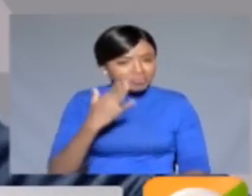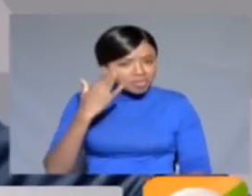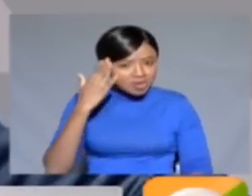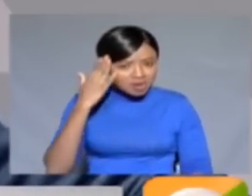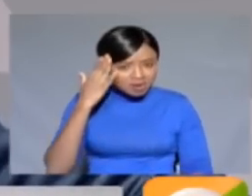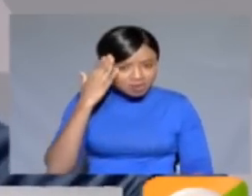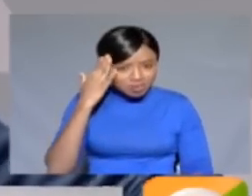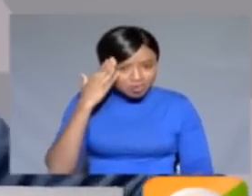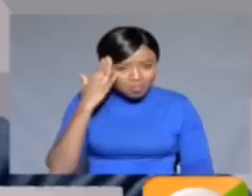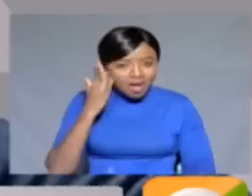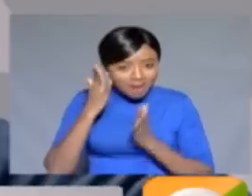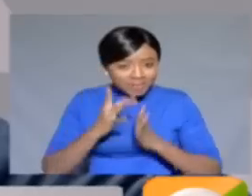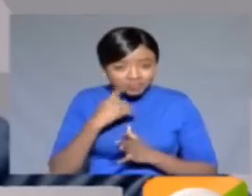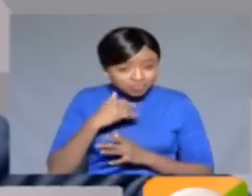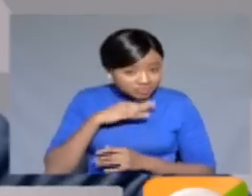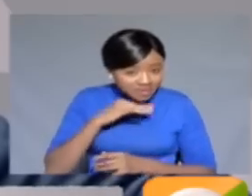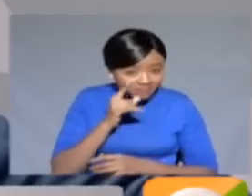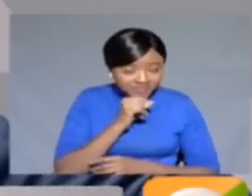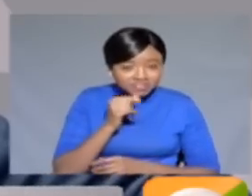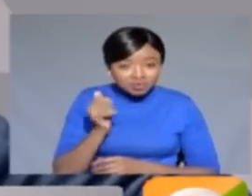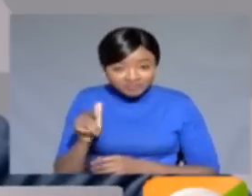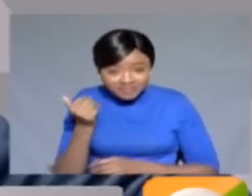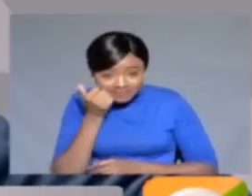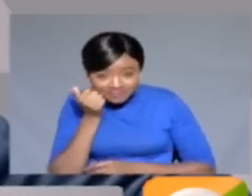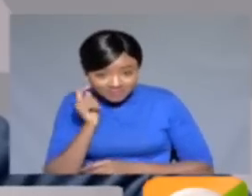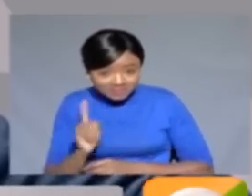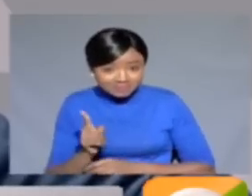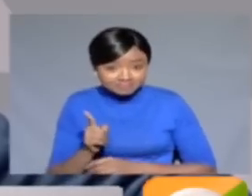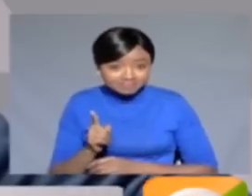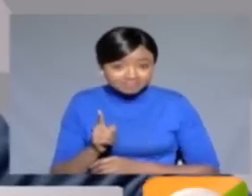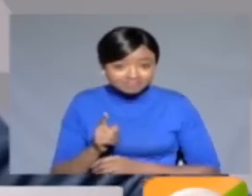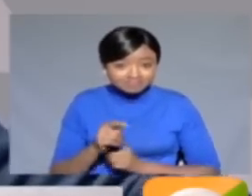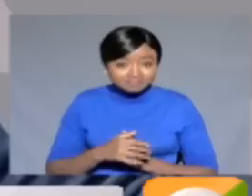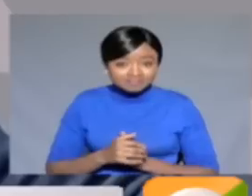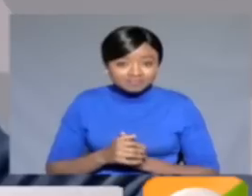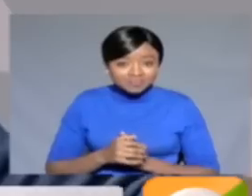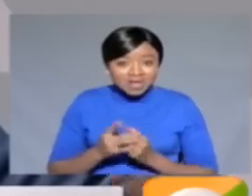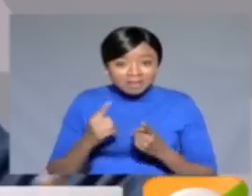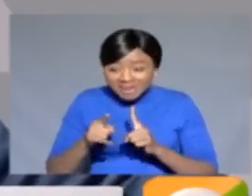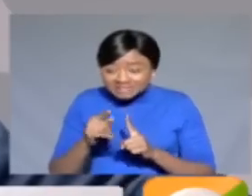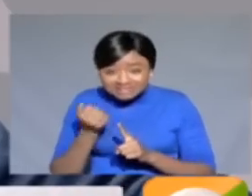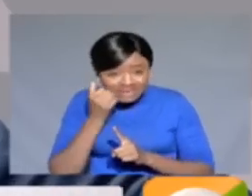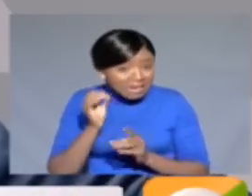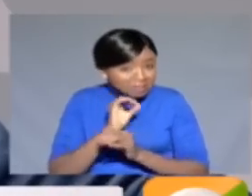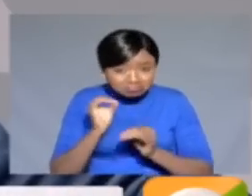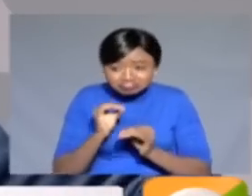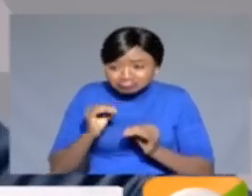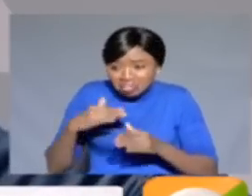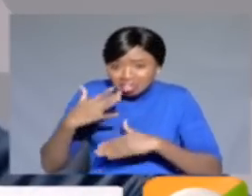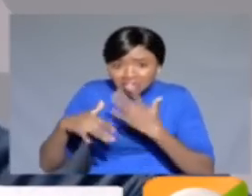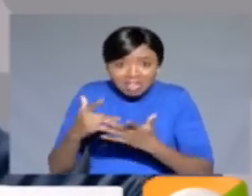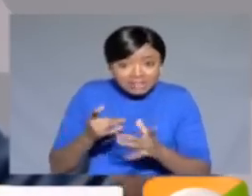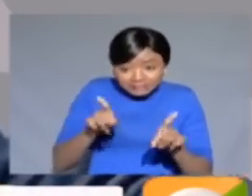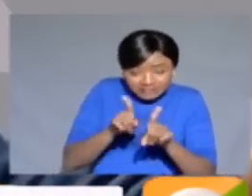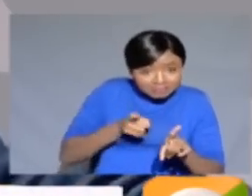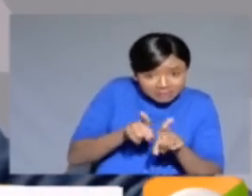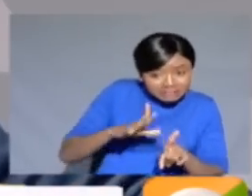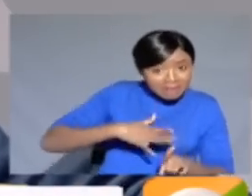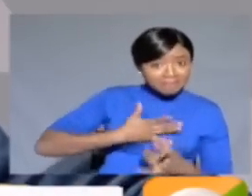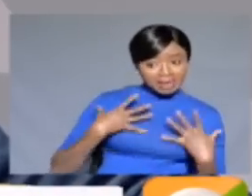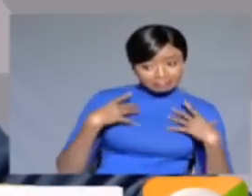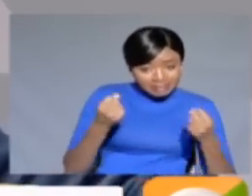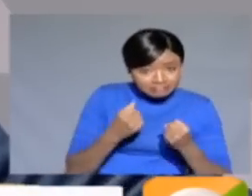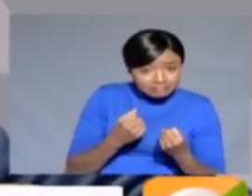of lymphoma, which is true, because Rose had lymphoma. And she was fine. My sister had lymphatic cancer, and she was